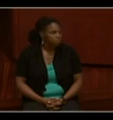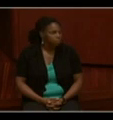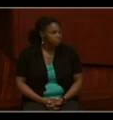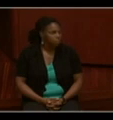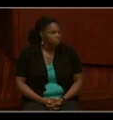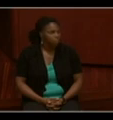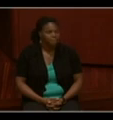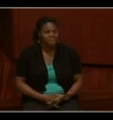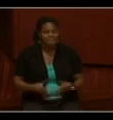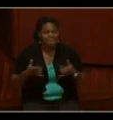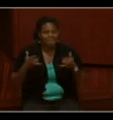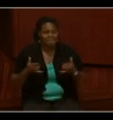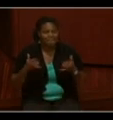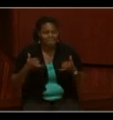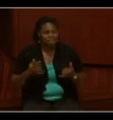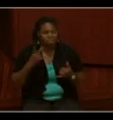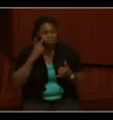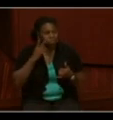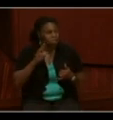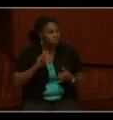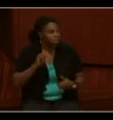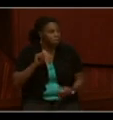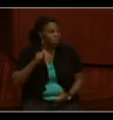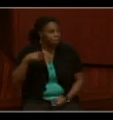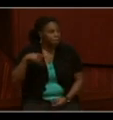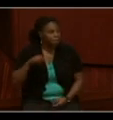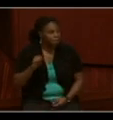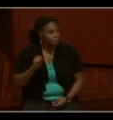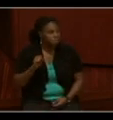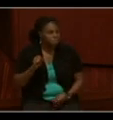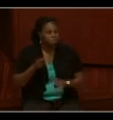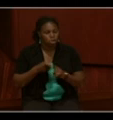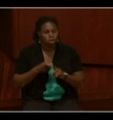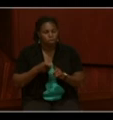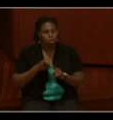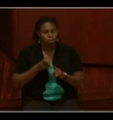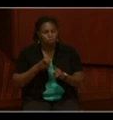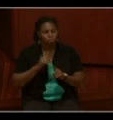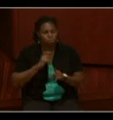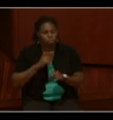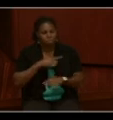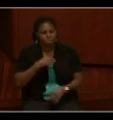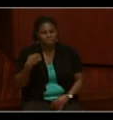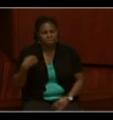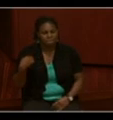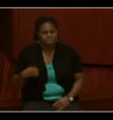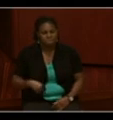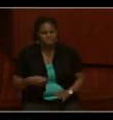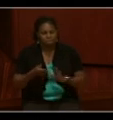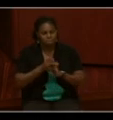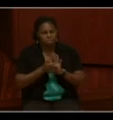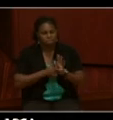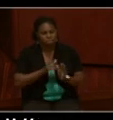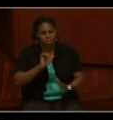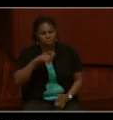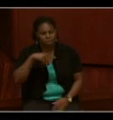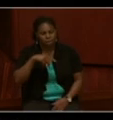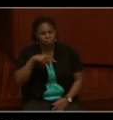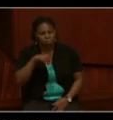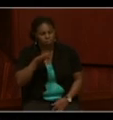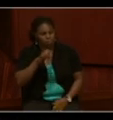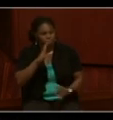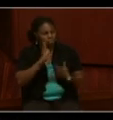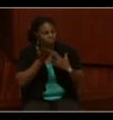We'll now take a look at some maps from the Chinese Exclusion Act case files. This is a